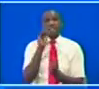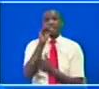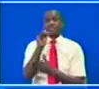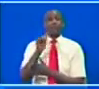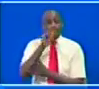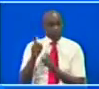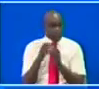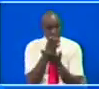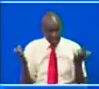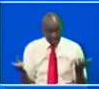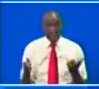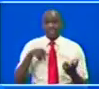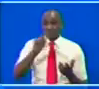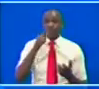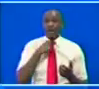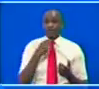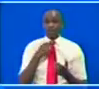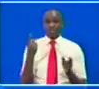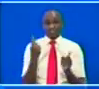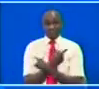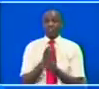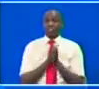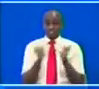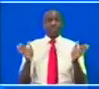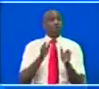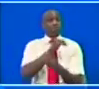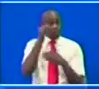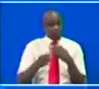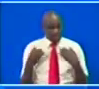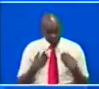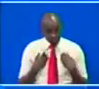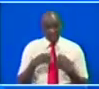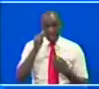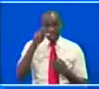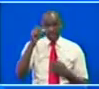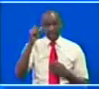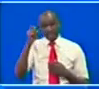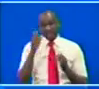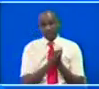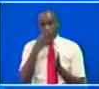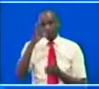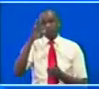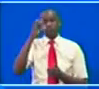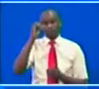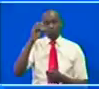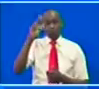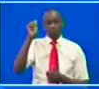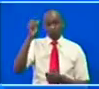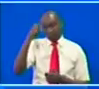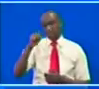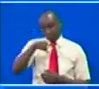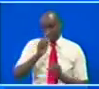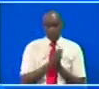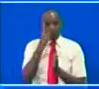scheme's underwriter, Sanlam General Insurance, and the scheme's administrator is Alexander Forbes, will avail a 24-hour call